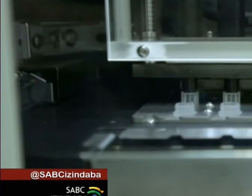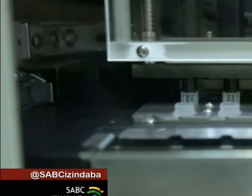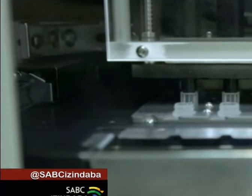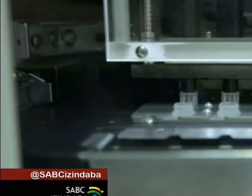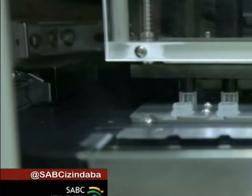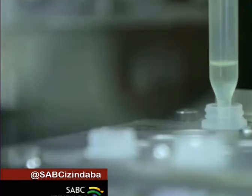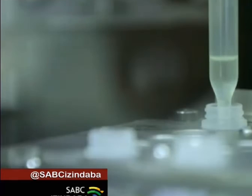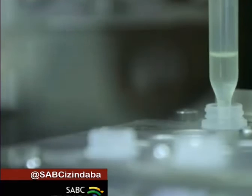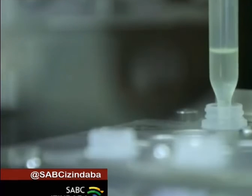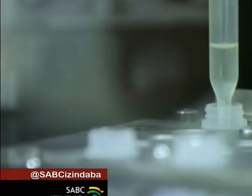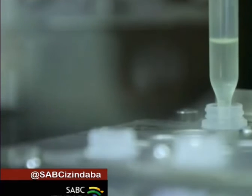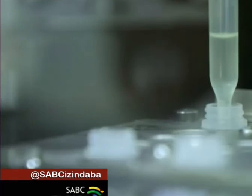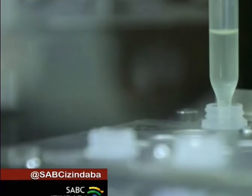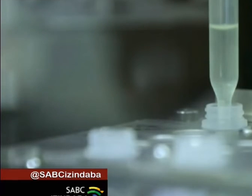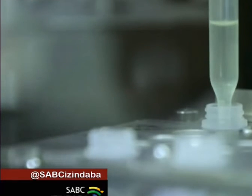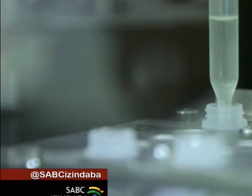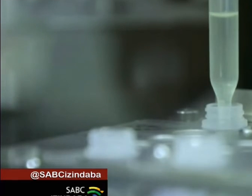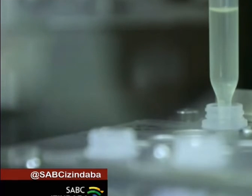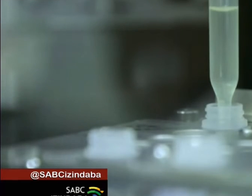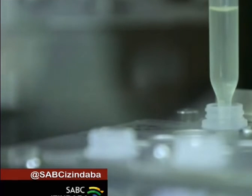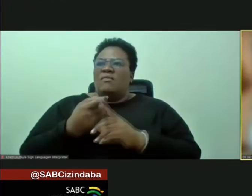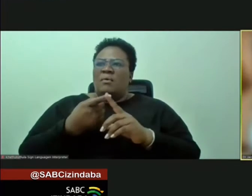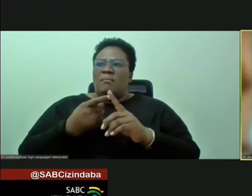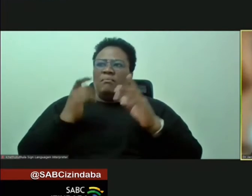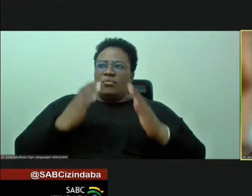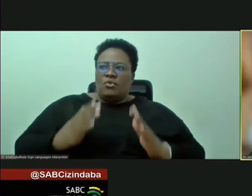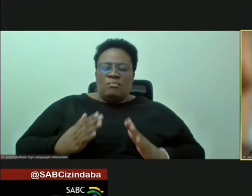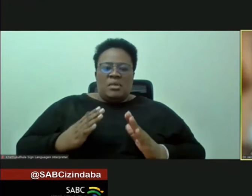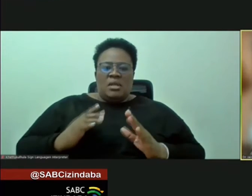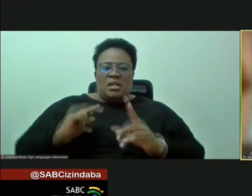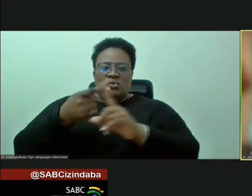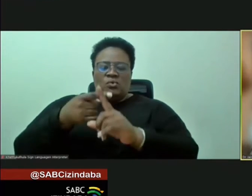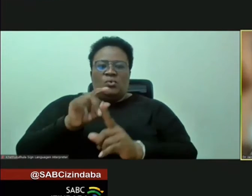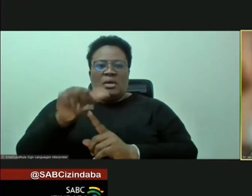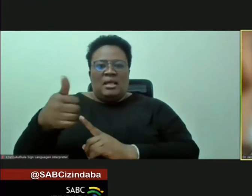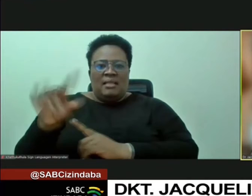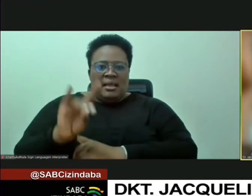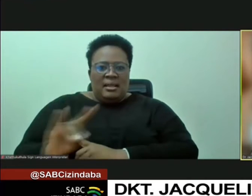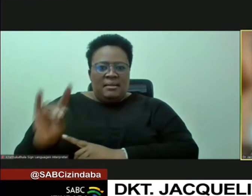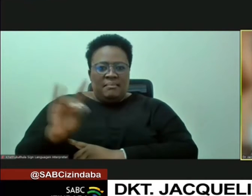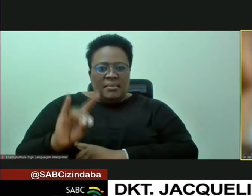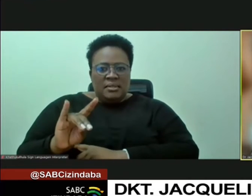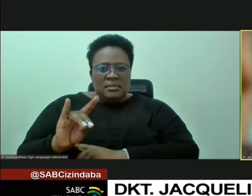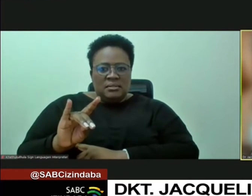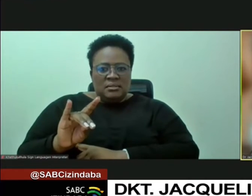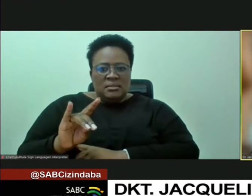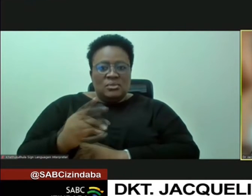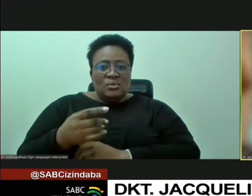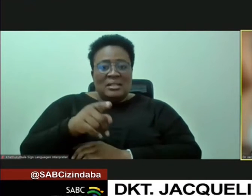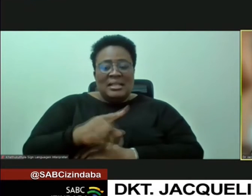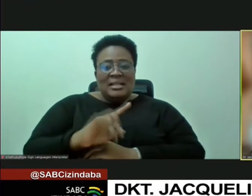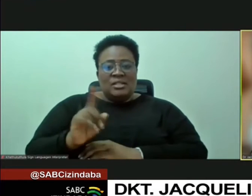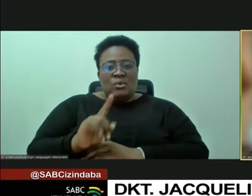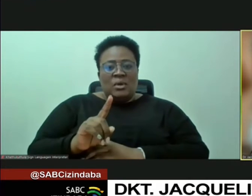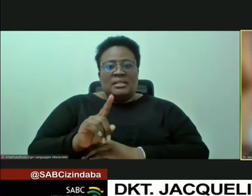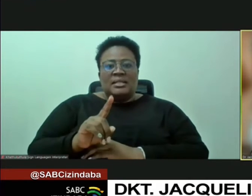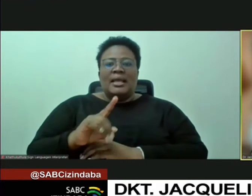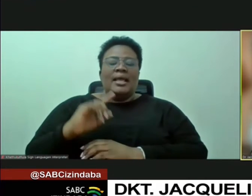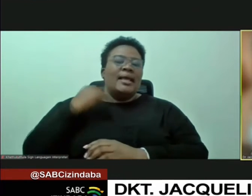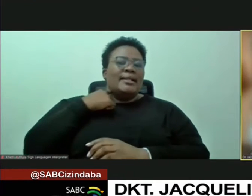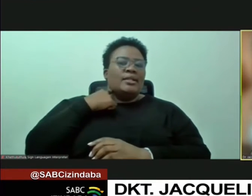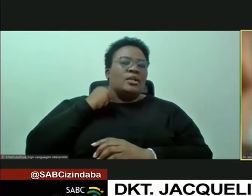baphinde bangahlangani nezilwane amasonto amathathu. The case that is being referred to is a domestic dog, a